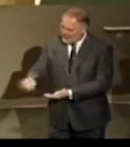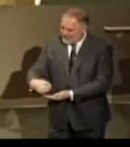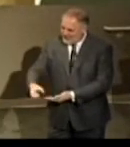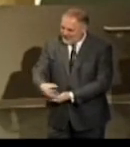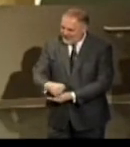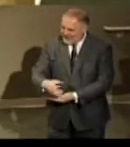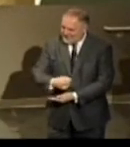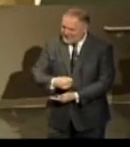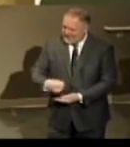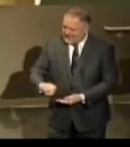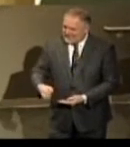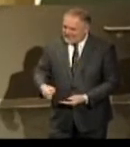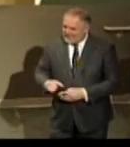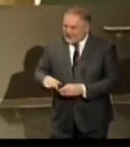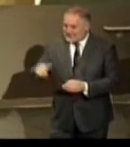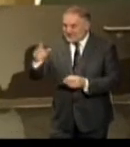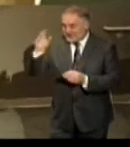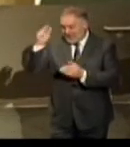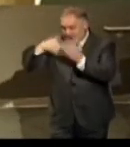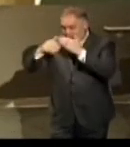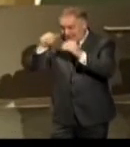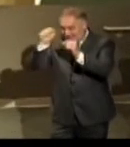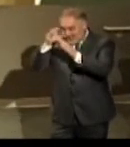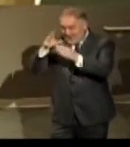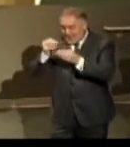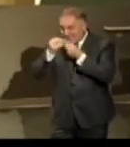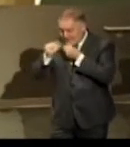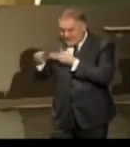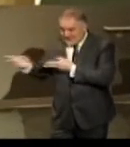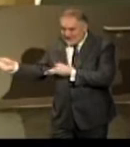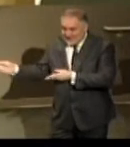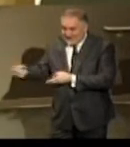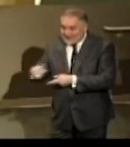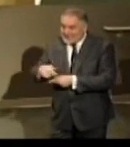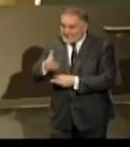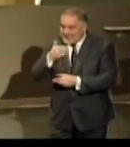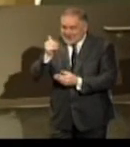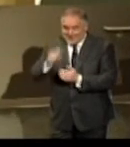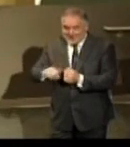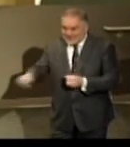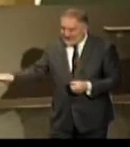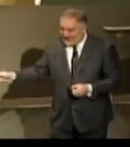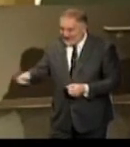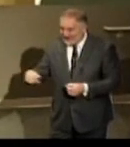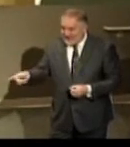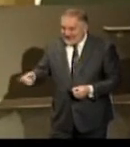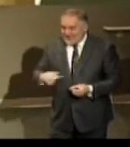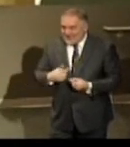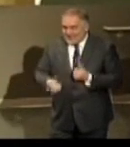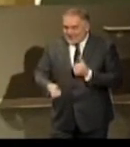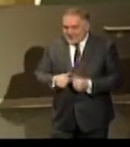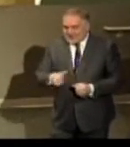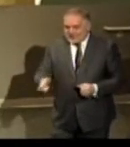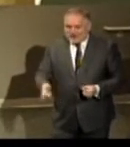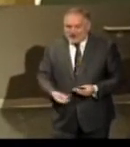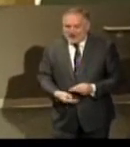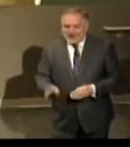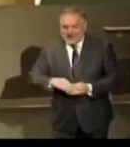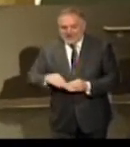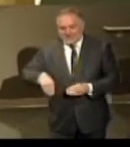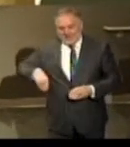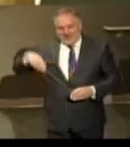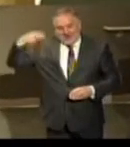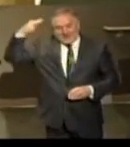gather into barns, yet your heavenly Father feedeth them. Are you not much better than they? Which of you by taking thought can add one cubit to your